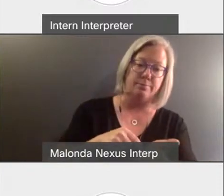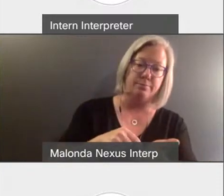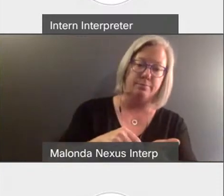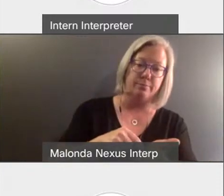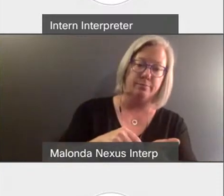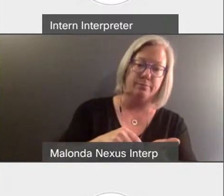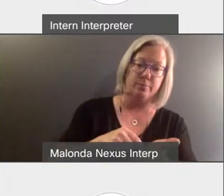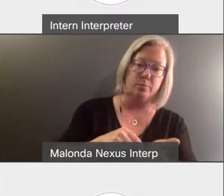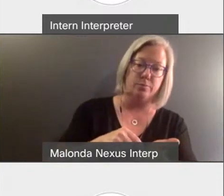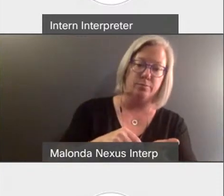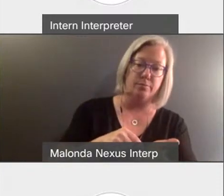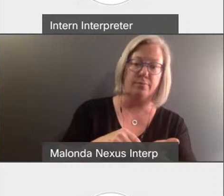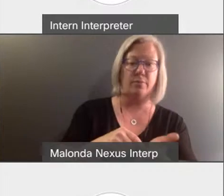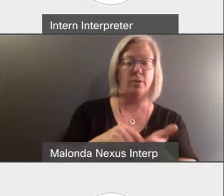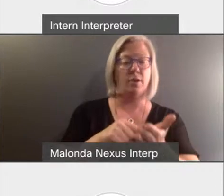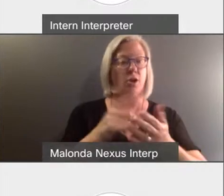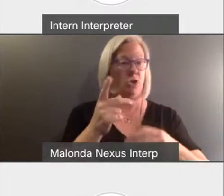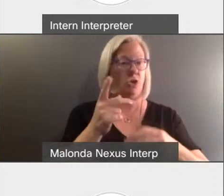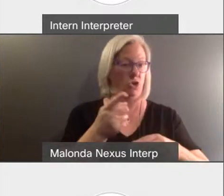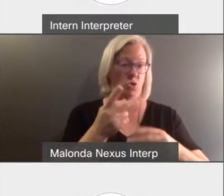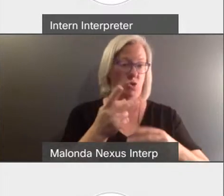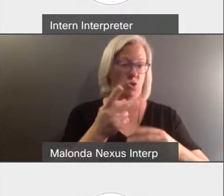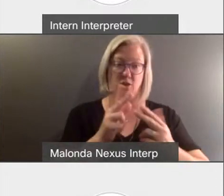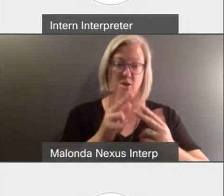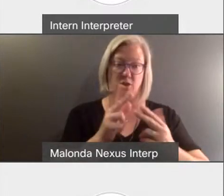I go a sheep or a goat.